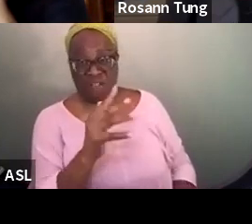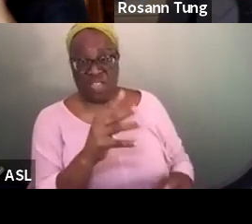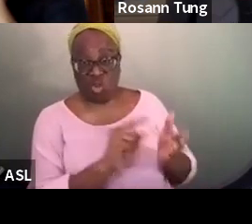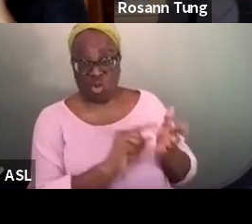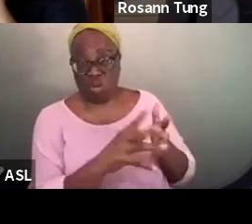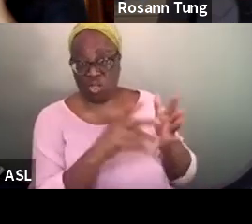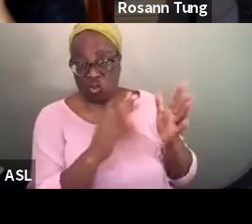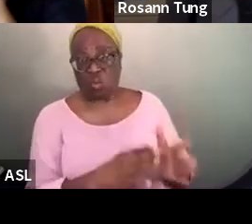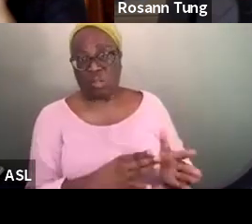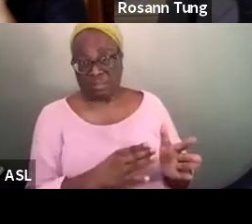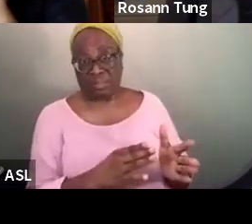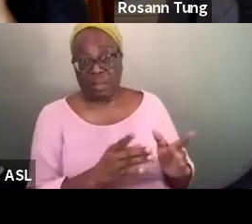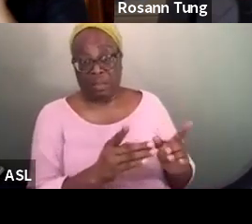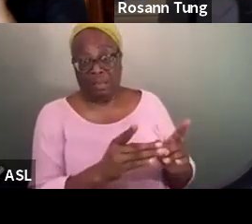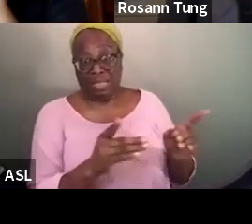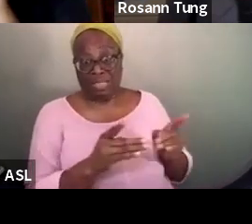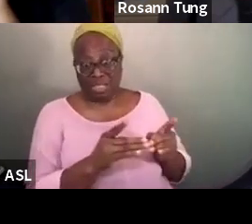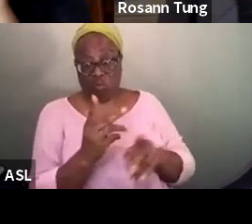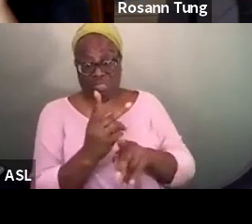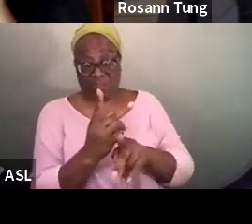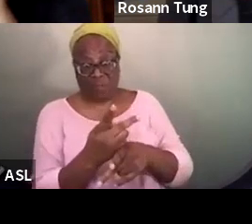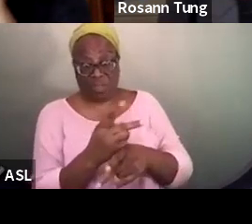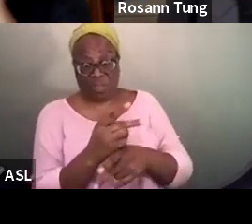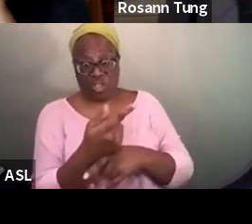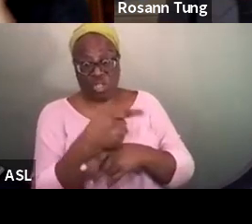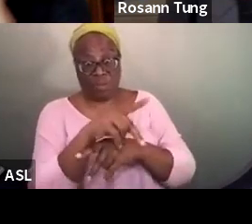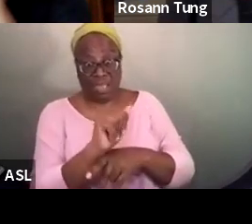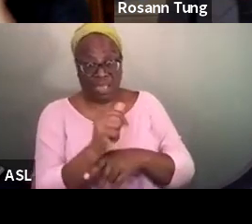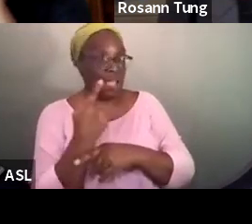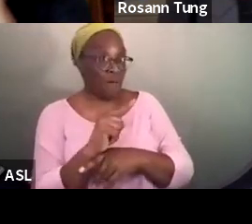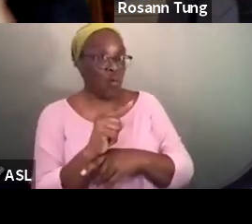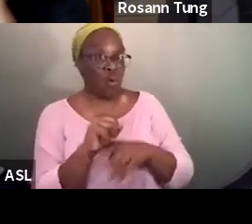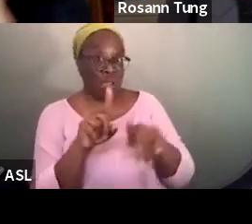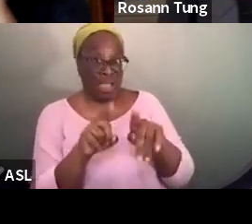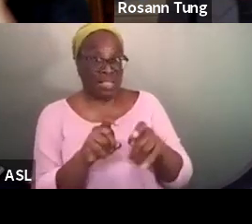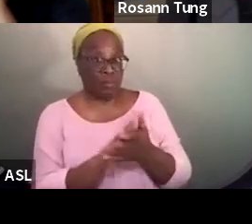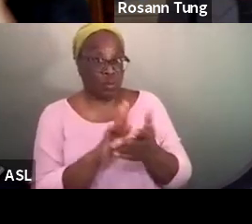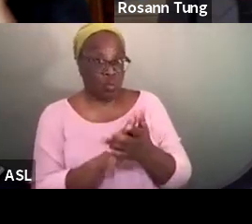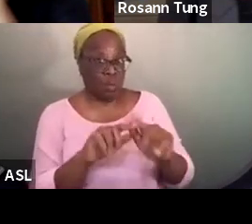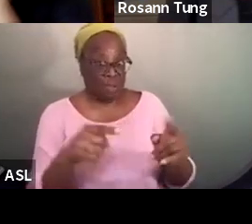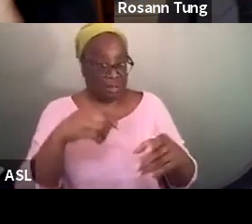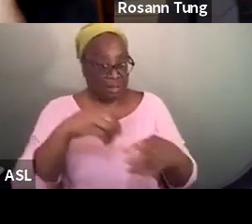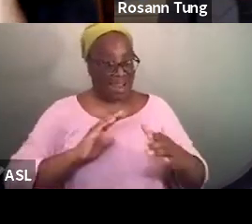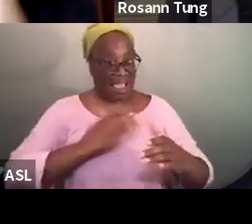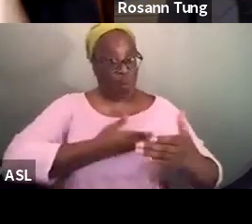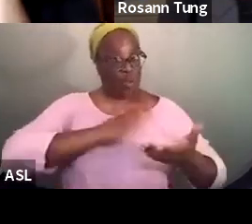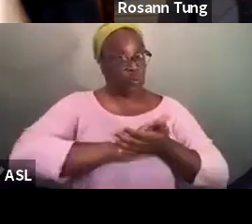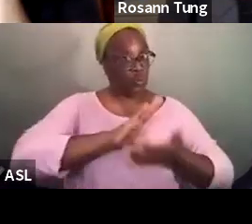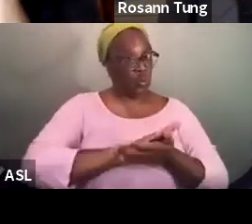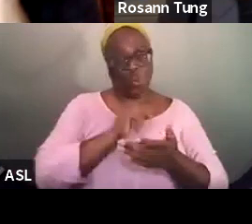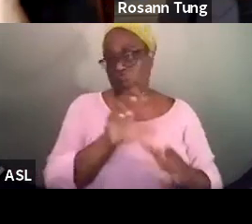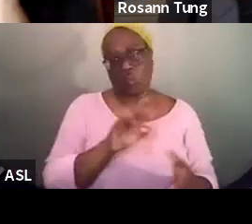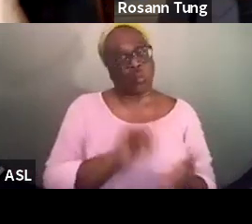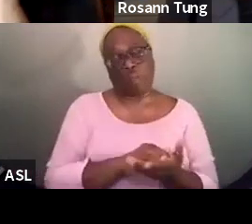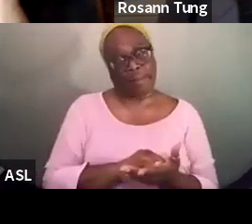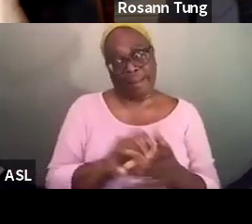calculates the GPA for exam schools, but we don't at the school level. rank our kids.